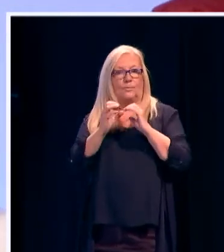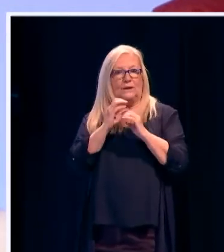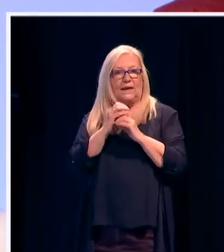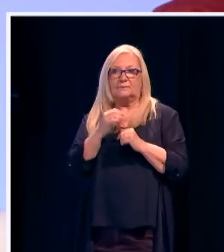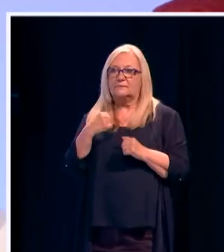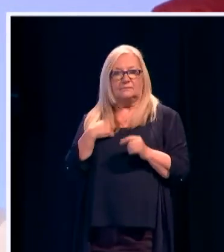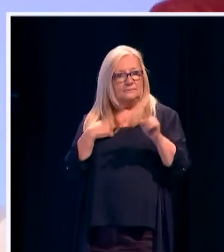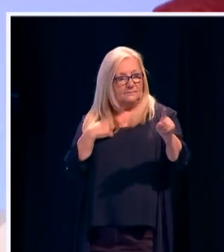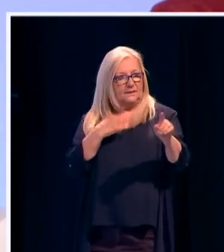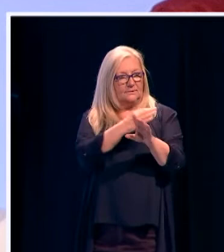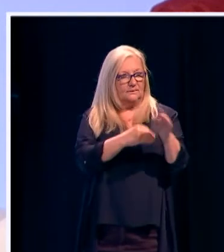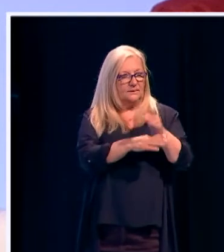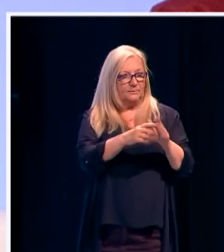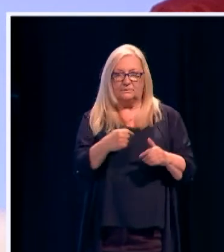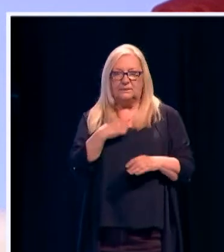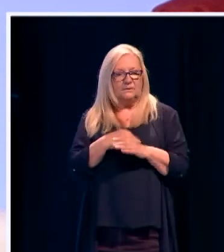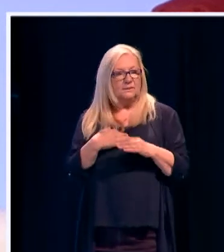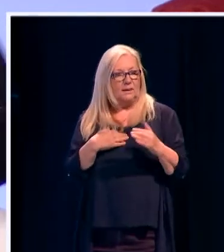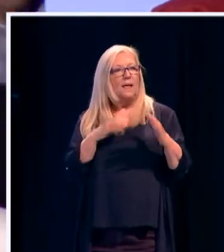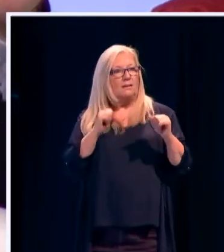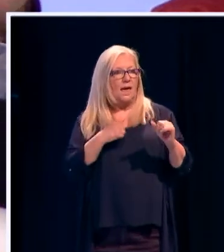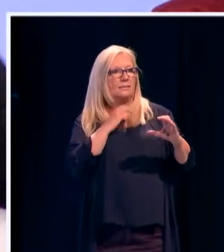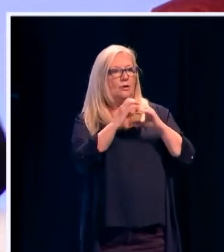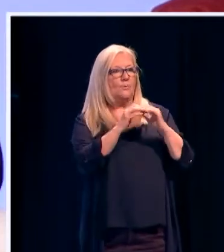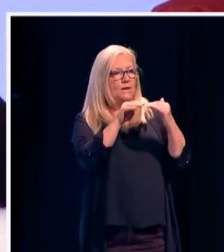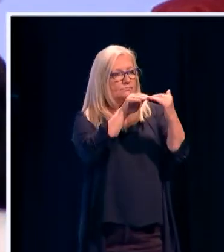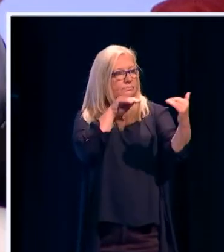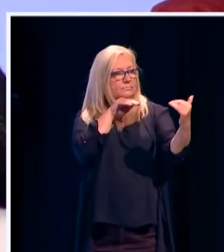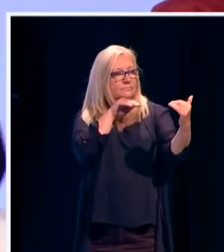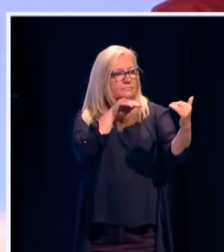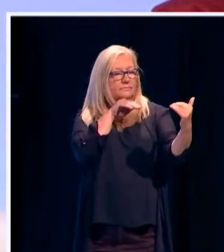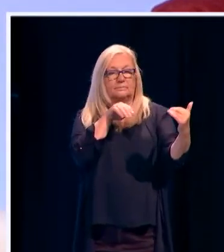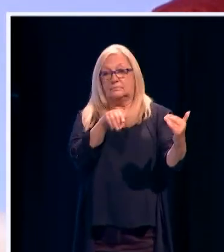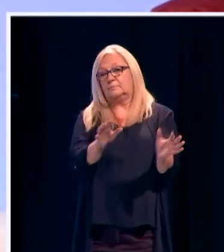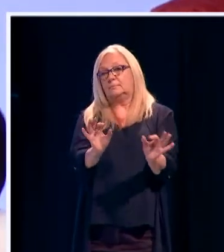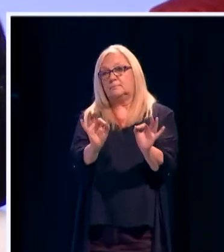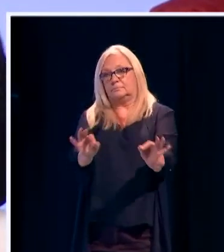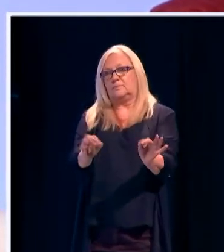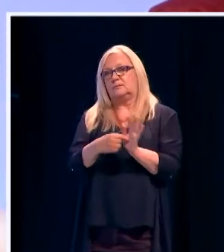peer-to-peer to others, it is an example that is absolutely